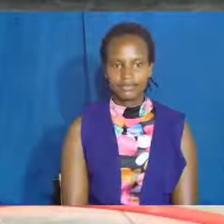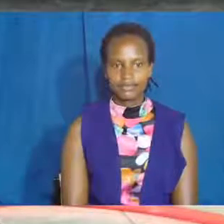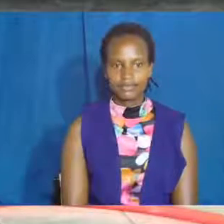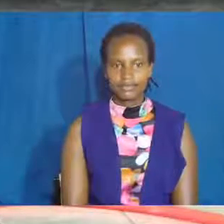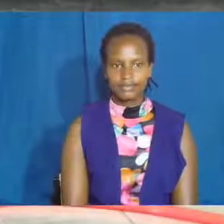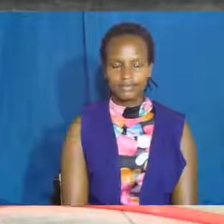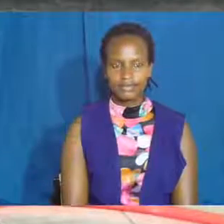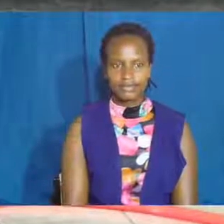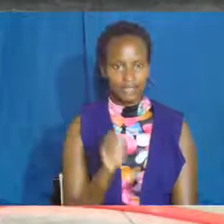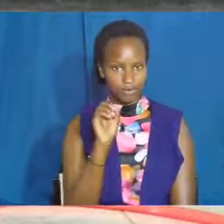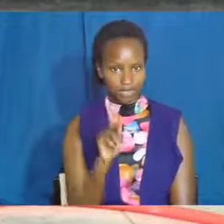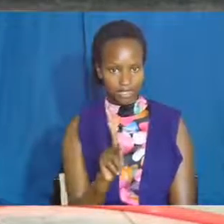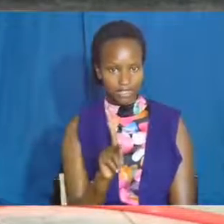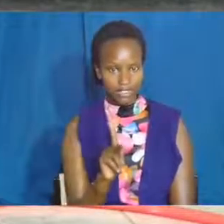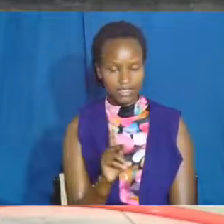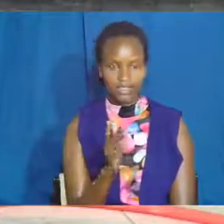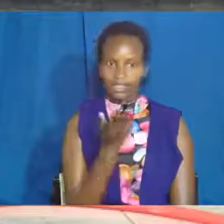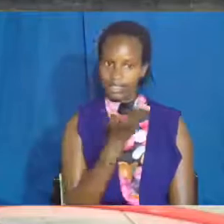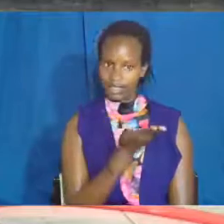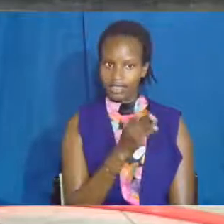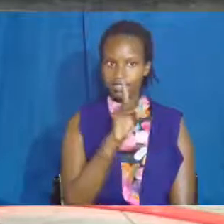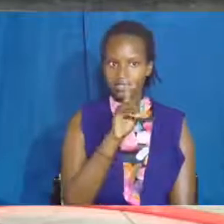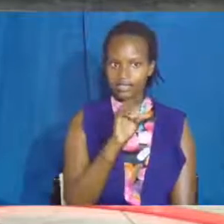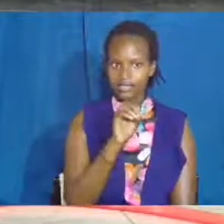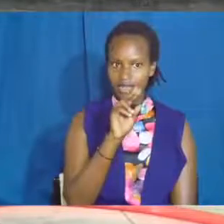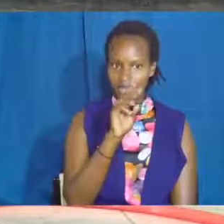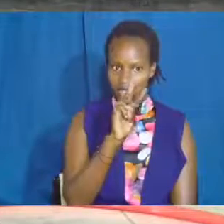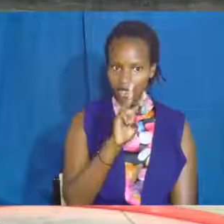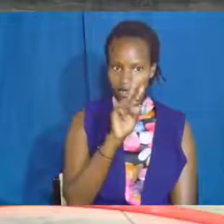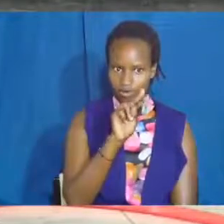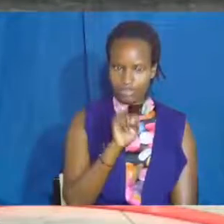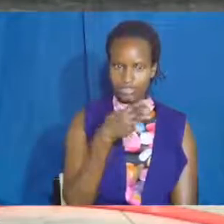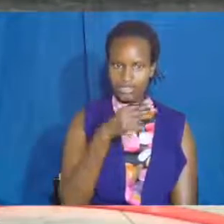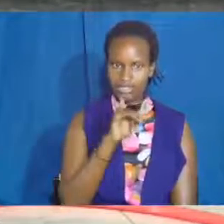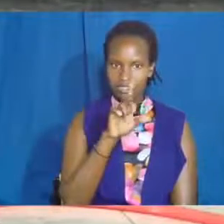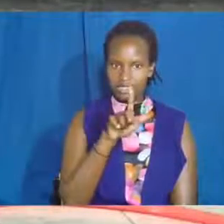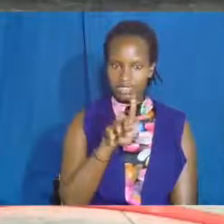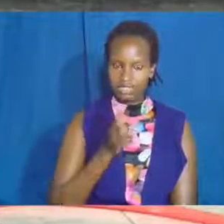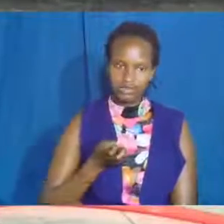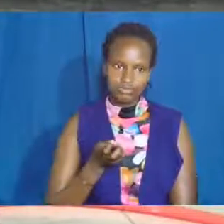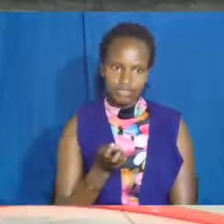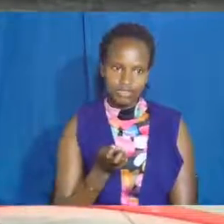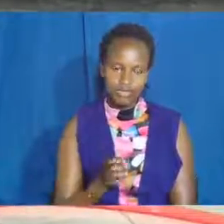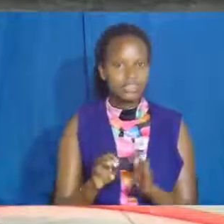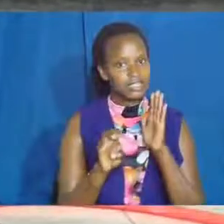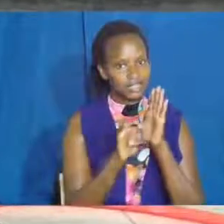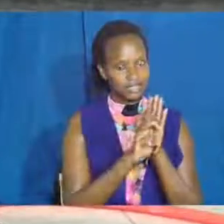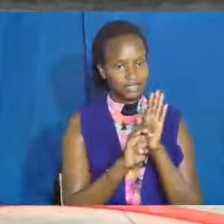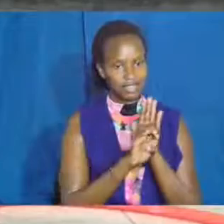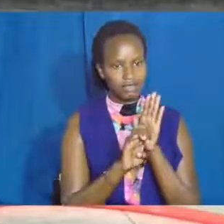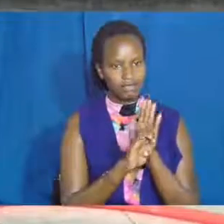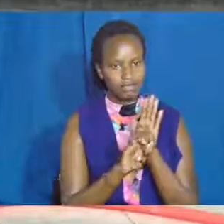downhill transport. Okay? That is downhill transport. Examples, we can have examples of active transport, examples